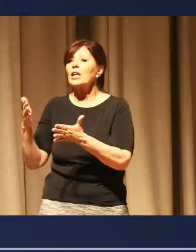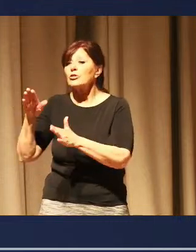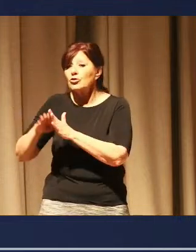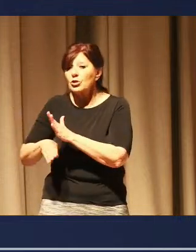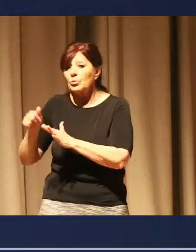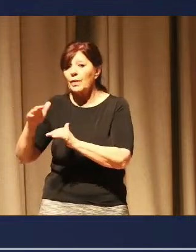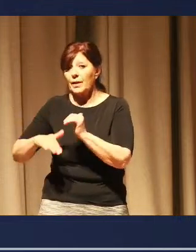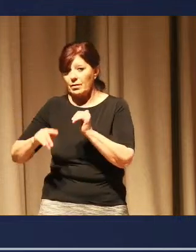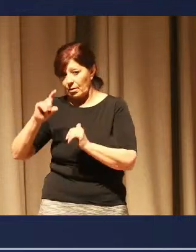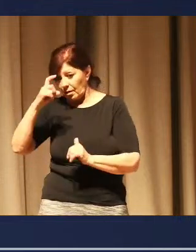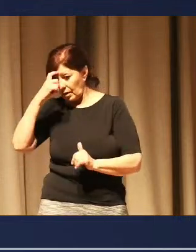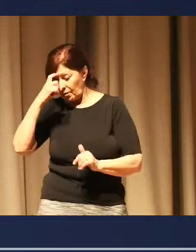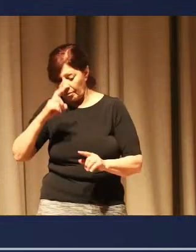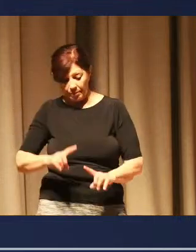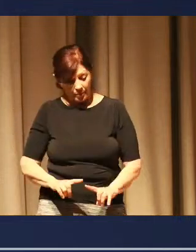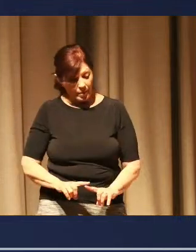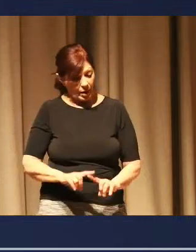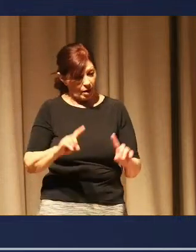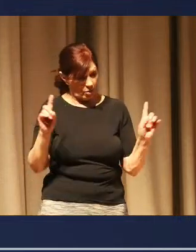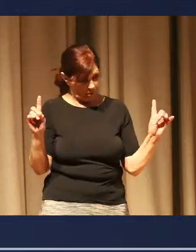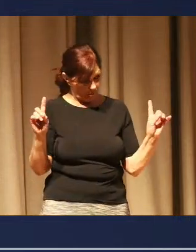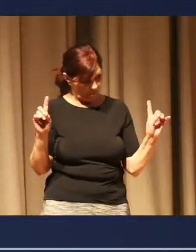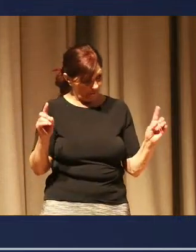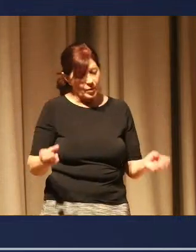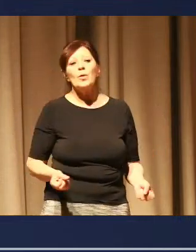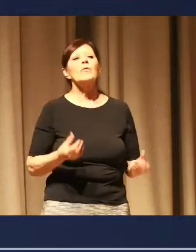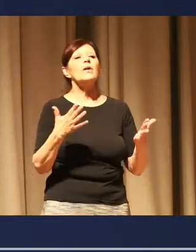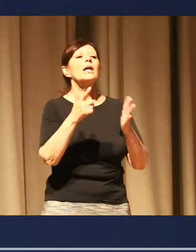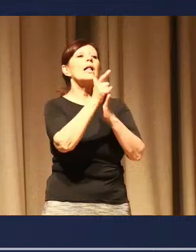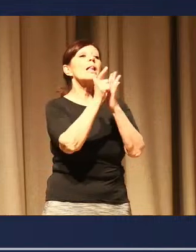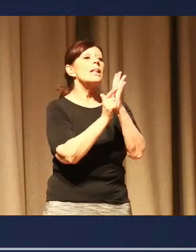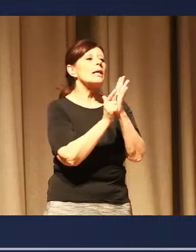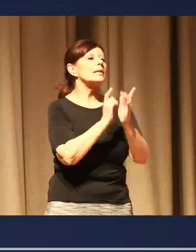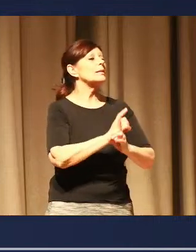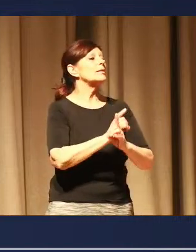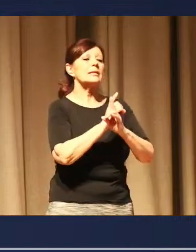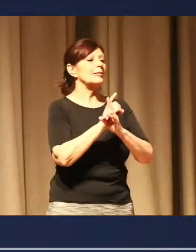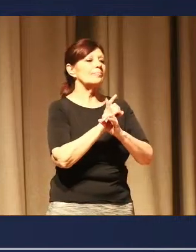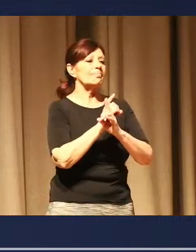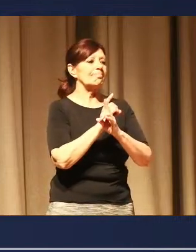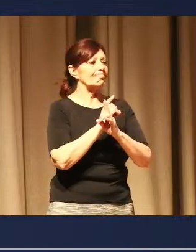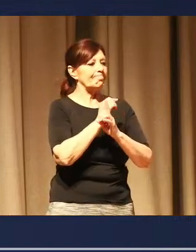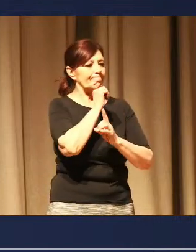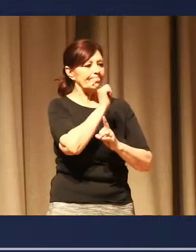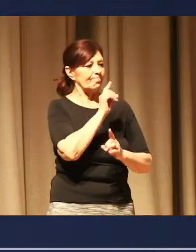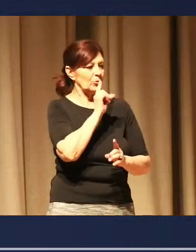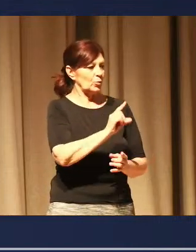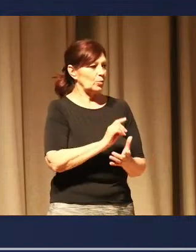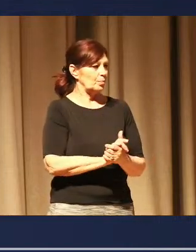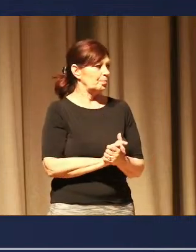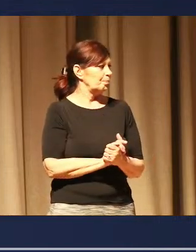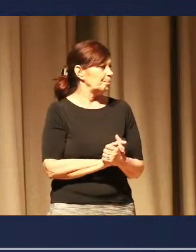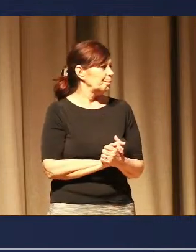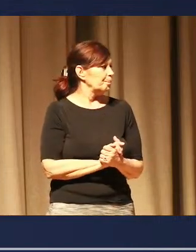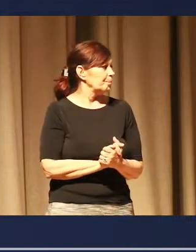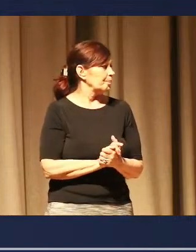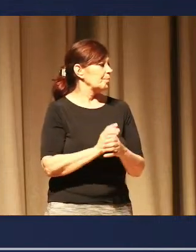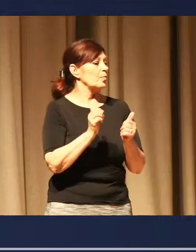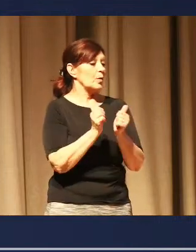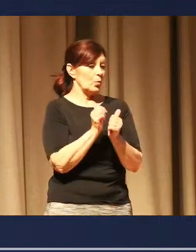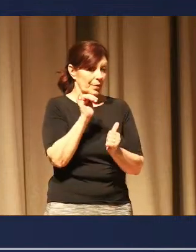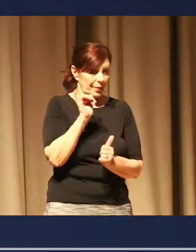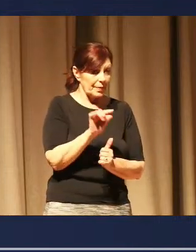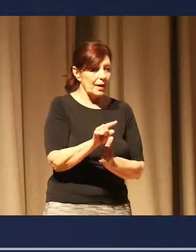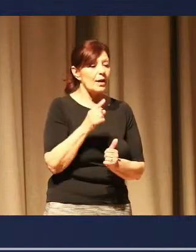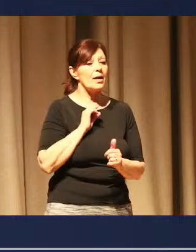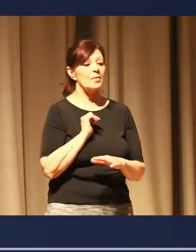government. However, providing legal defense services appears not to be one such area. With that in mind, I